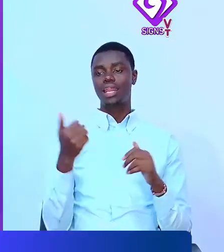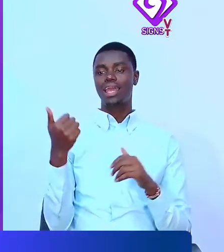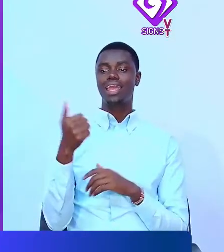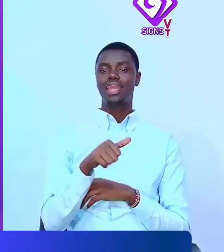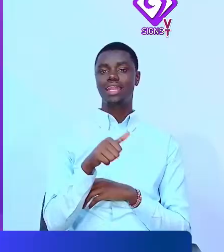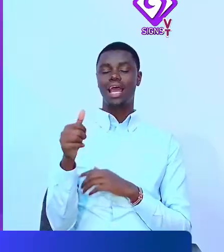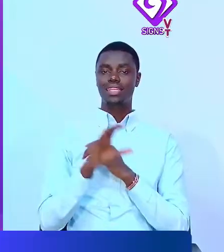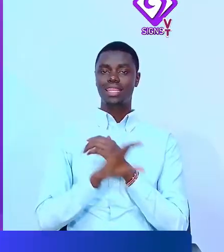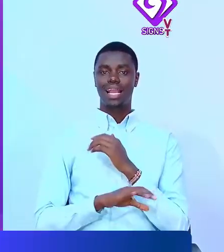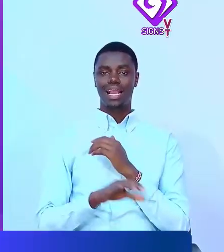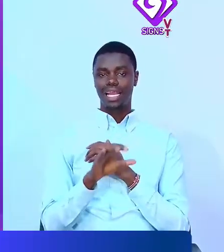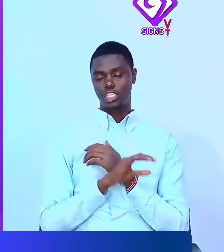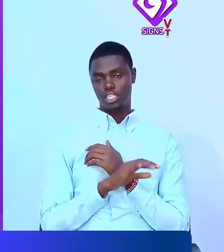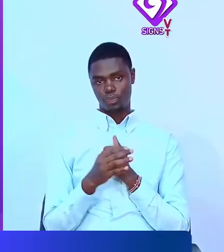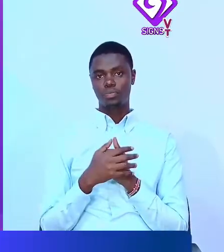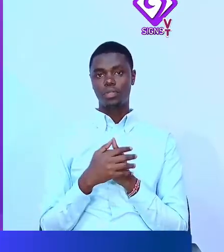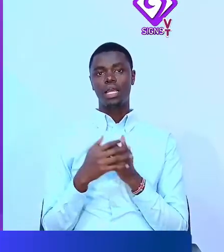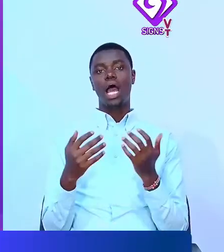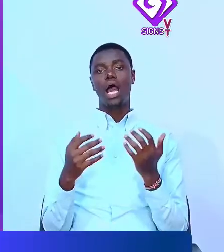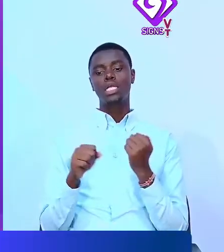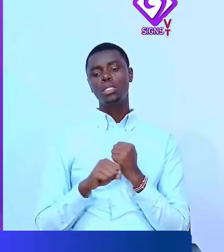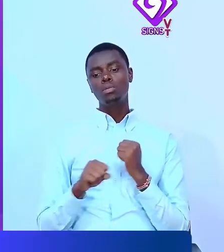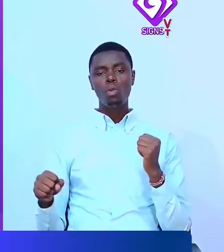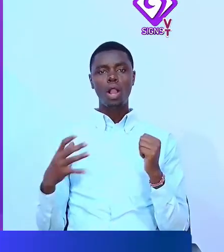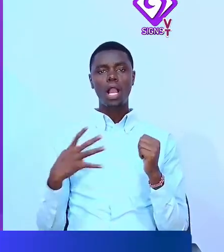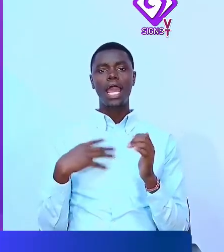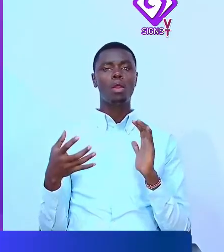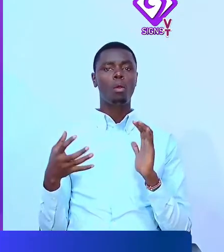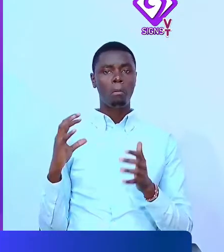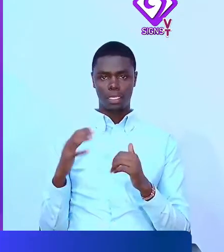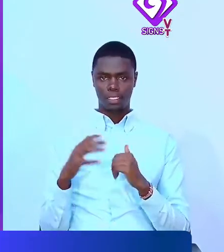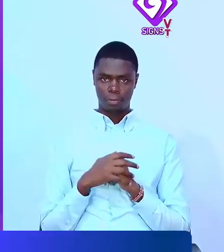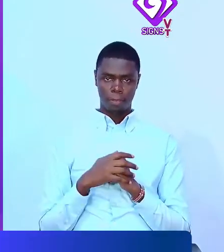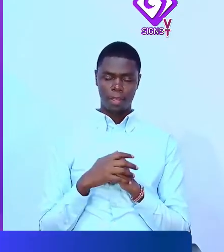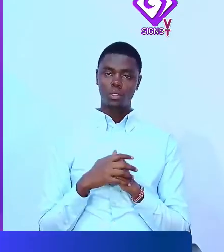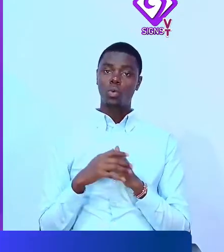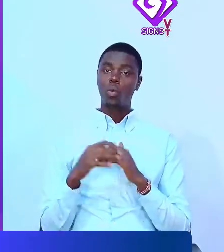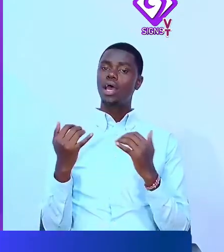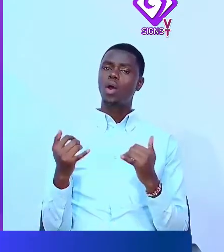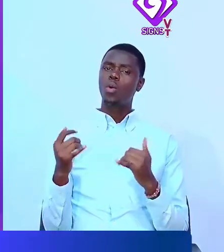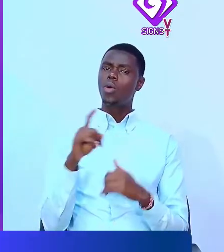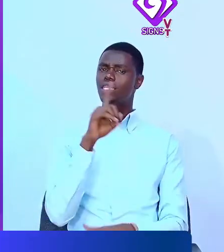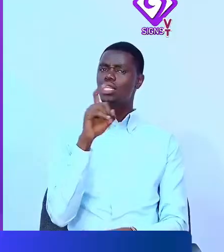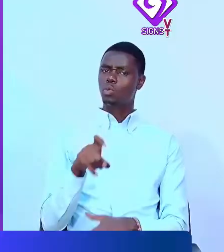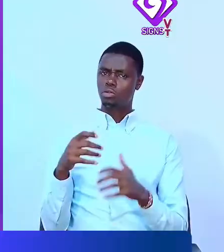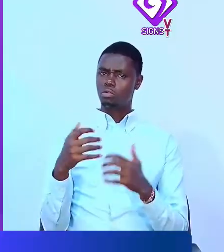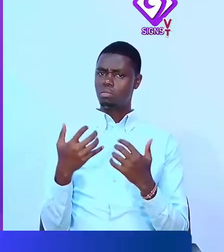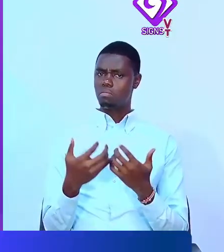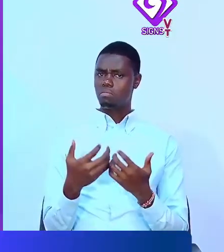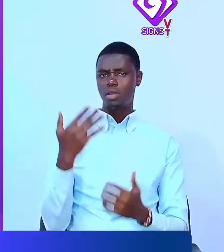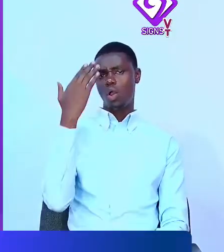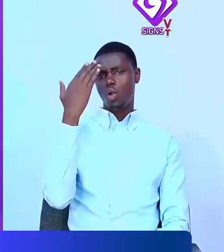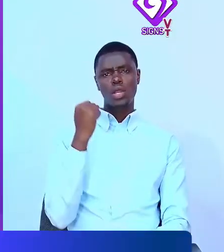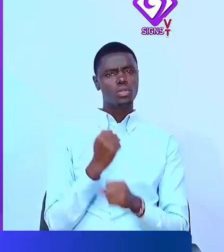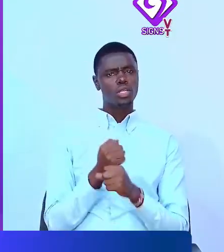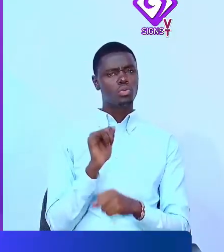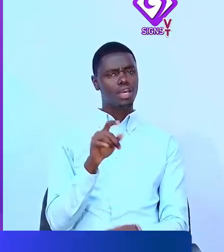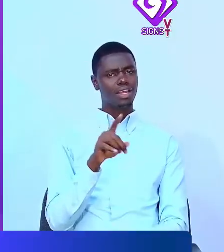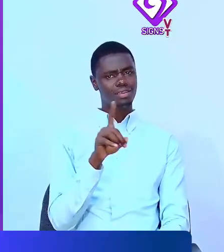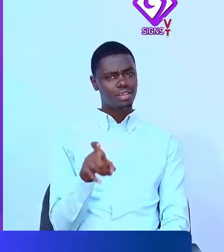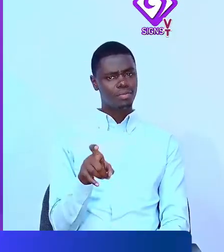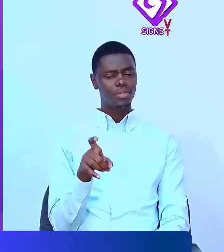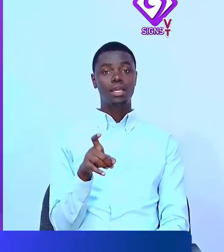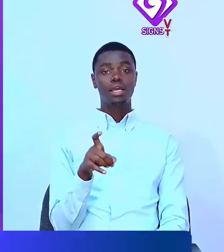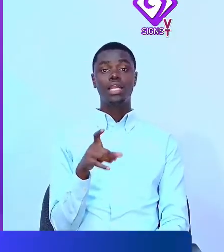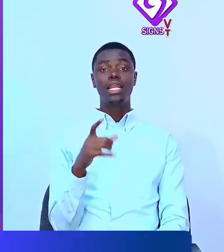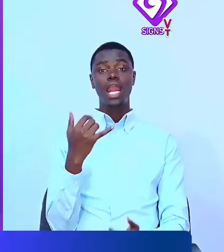Kenyan. Longest and more complex, isn't it? Yes. Now the question is, why did they do that? It's